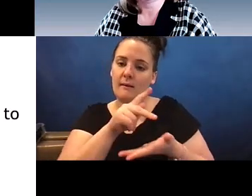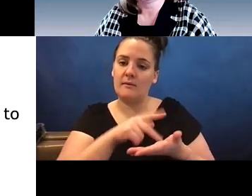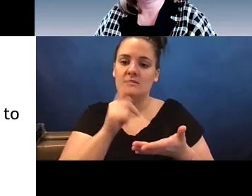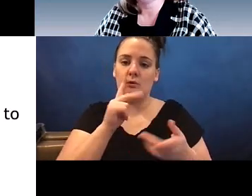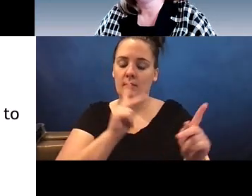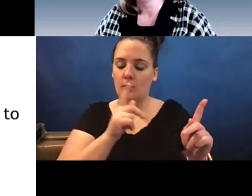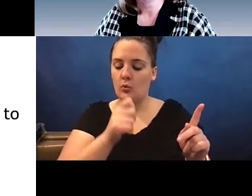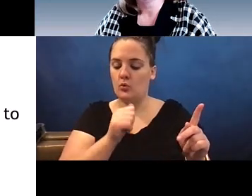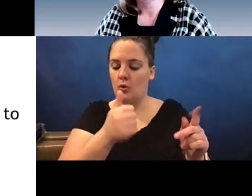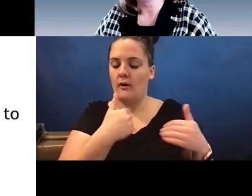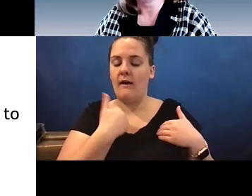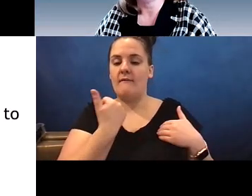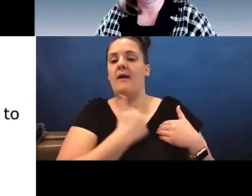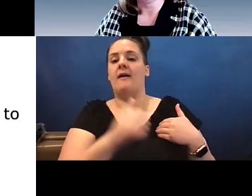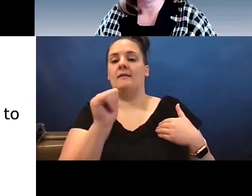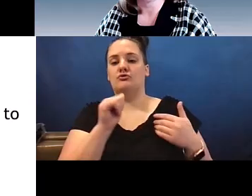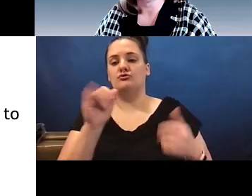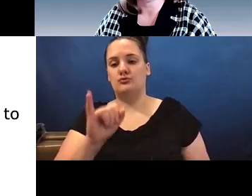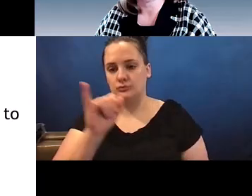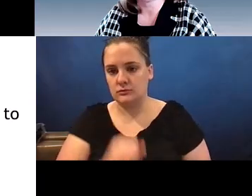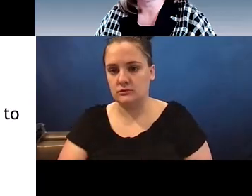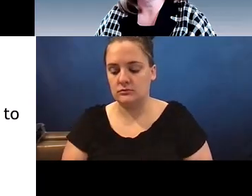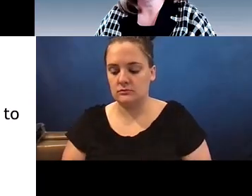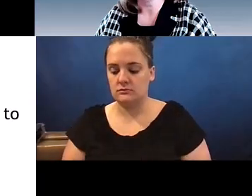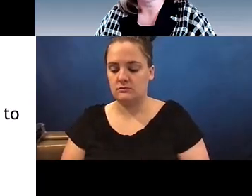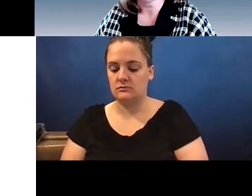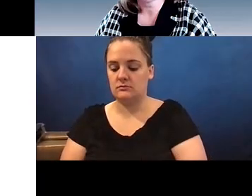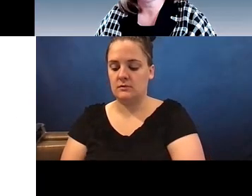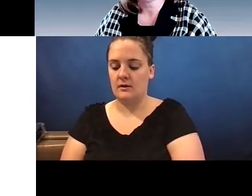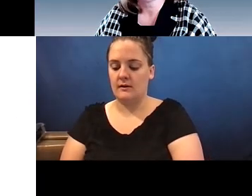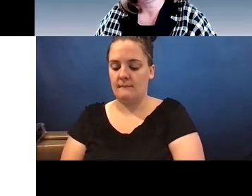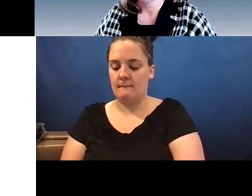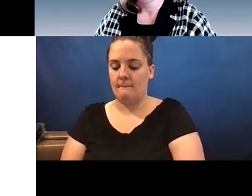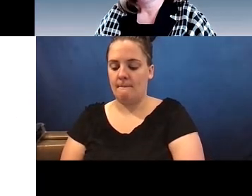be uninsured. Next slide, please.